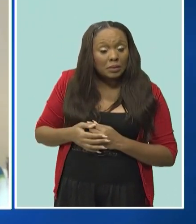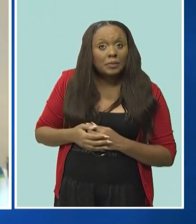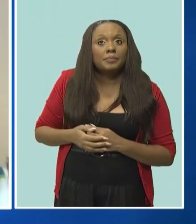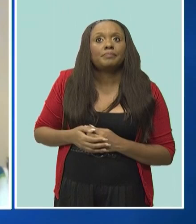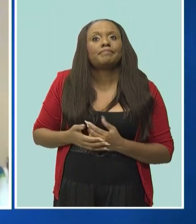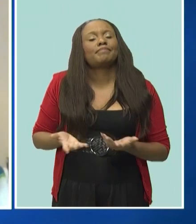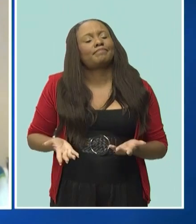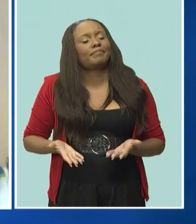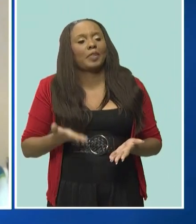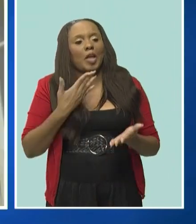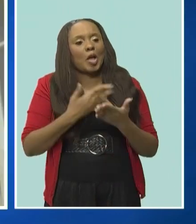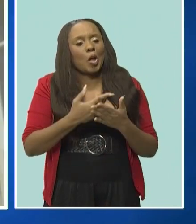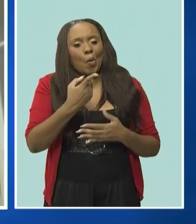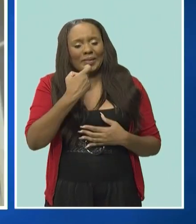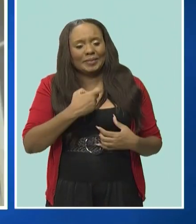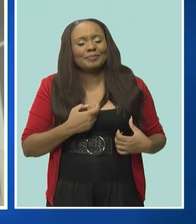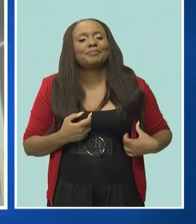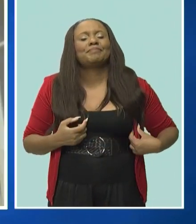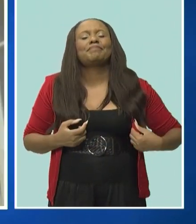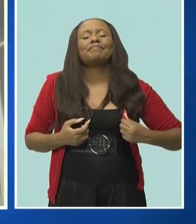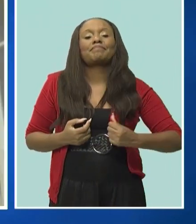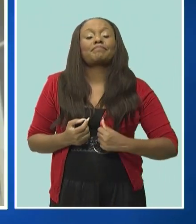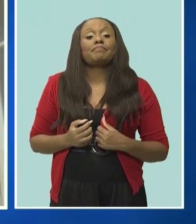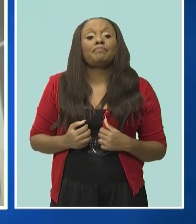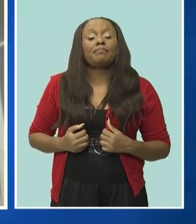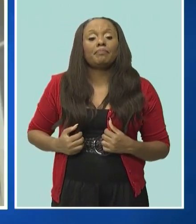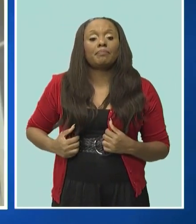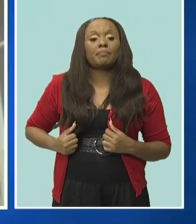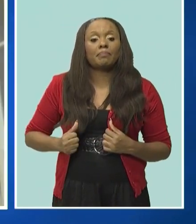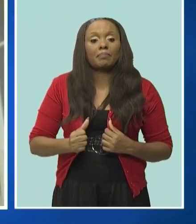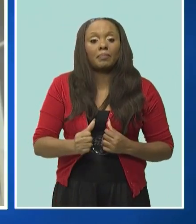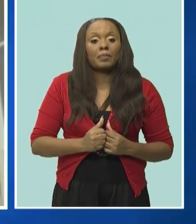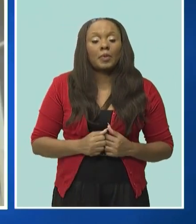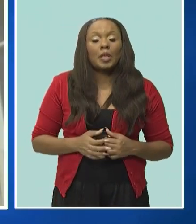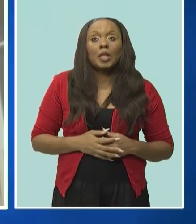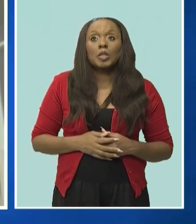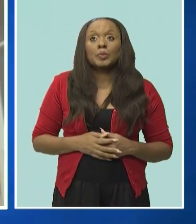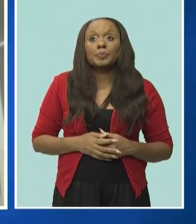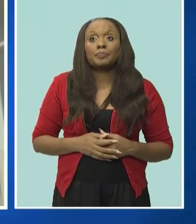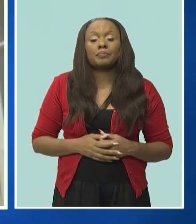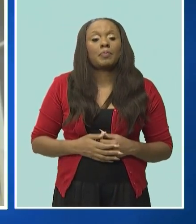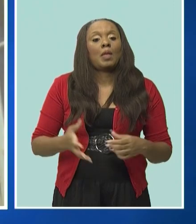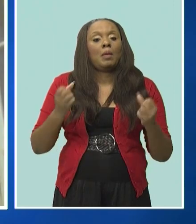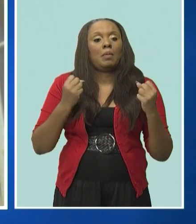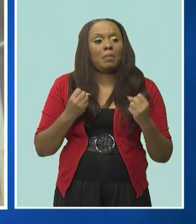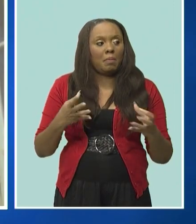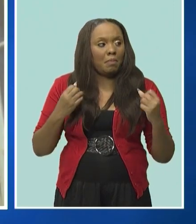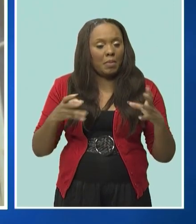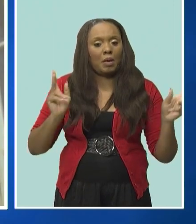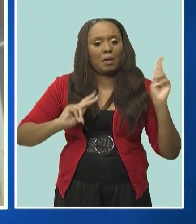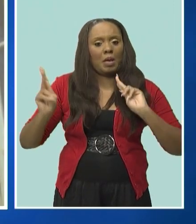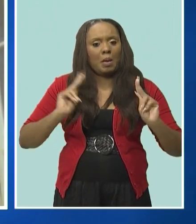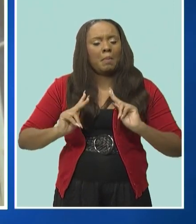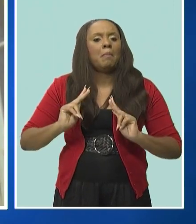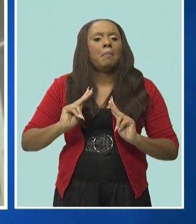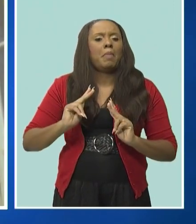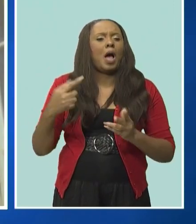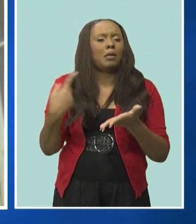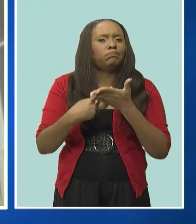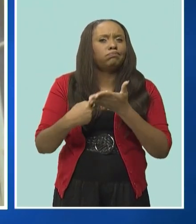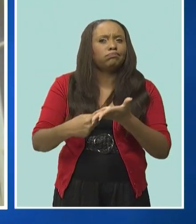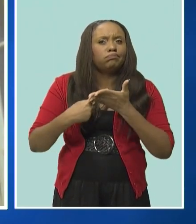That's a good question. TikTok in itself has been the subject of much discussion in terms